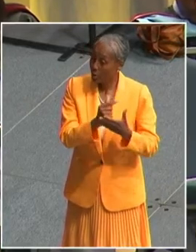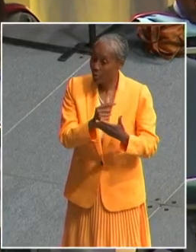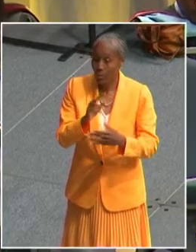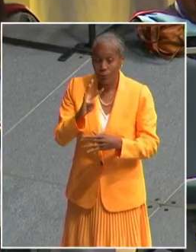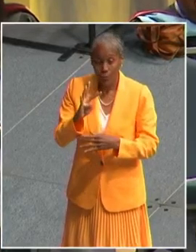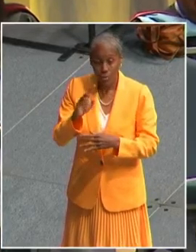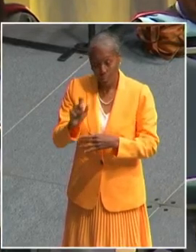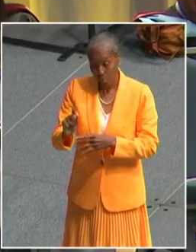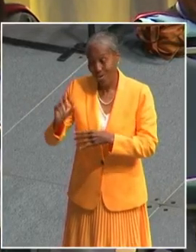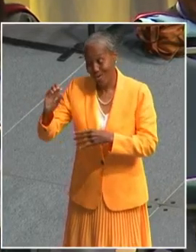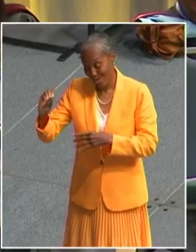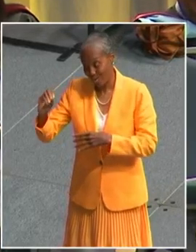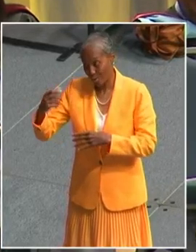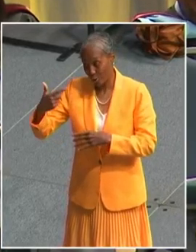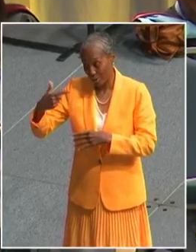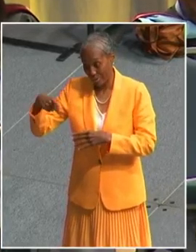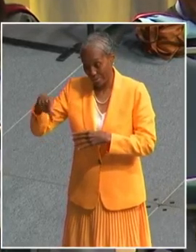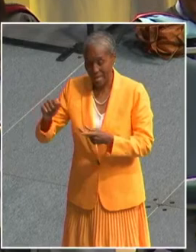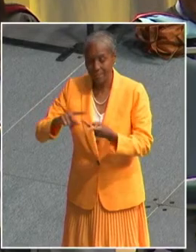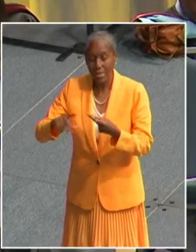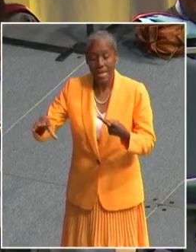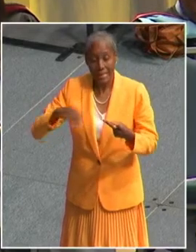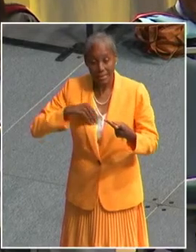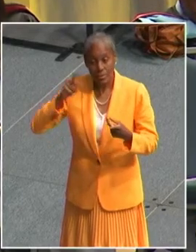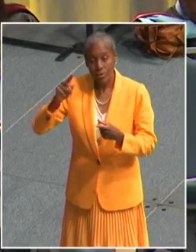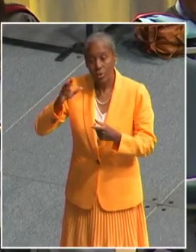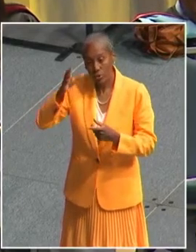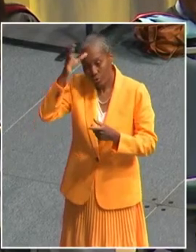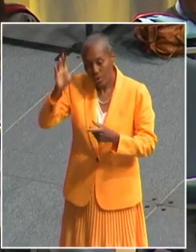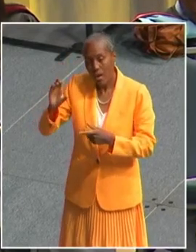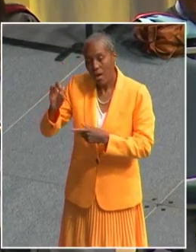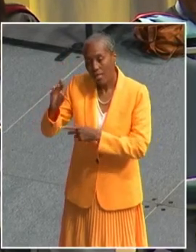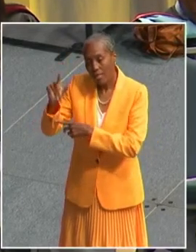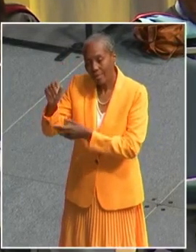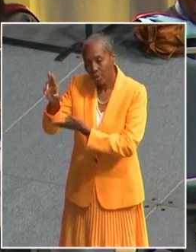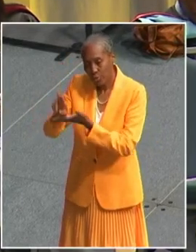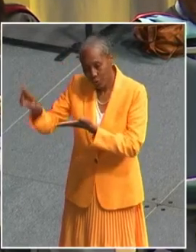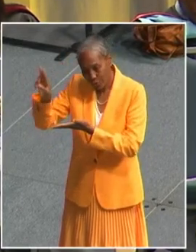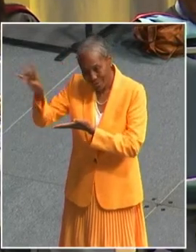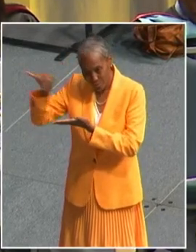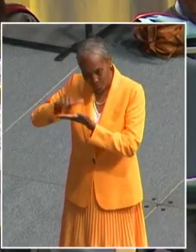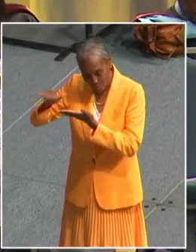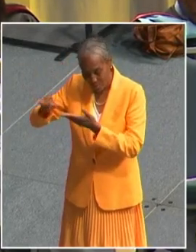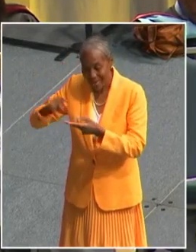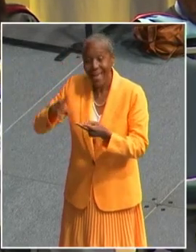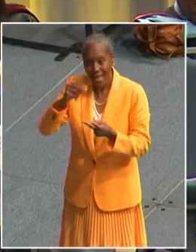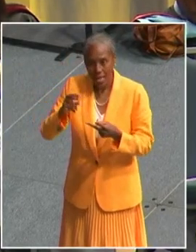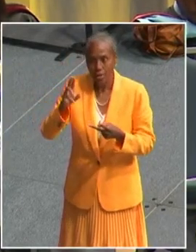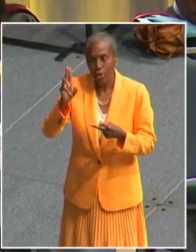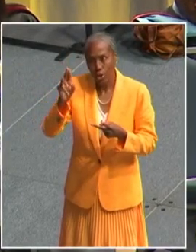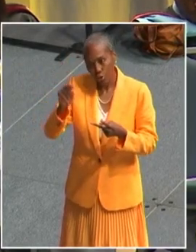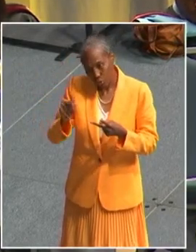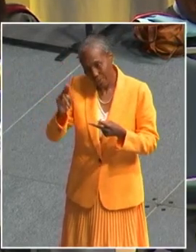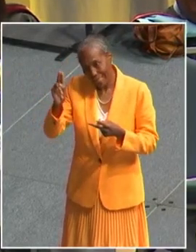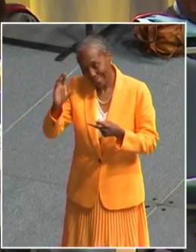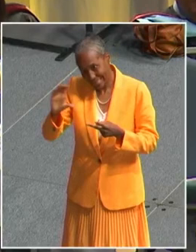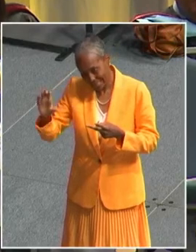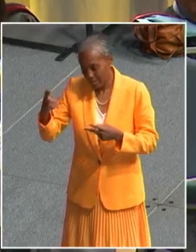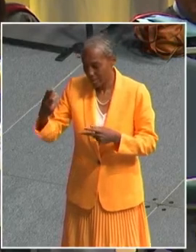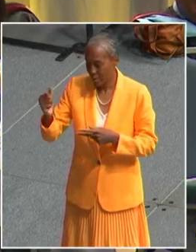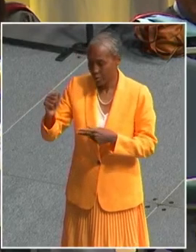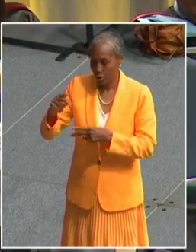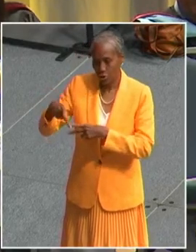GPA, a 4.0, he's been accepted to both Columbia University and the University of North Carolina at Chapel Hill.